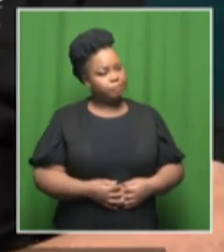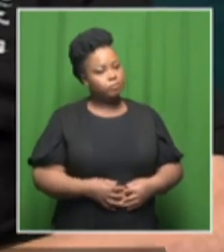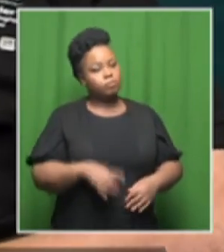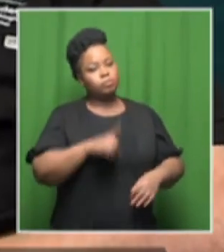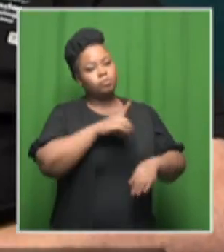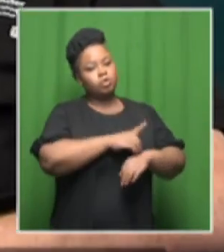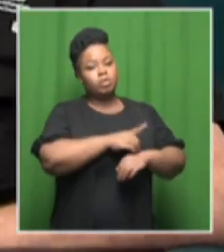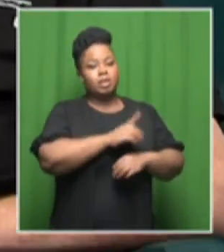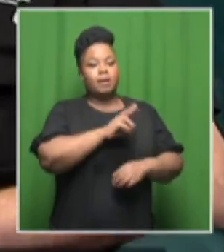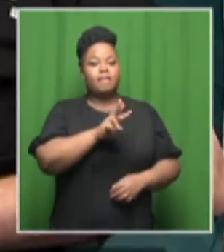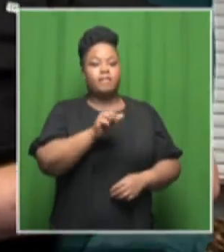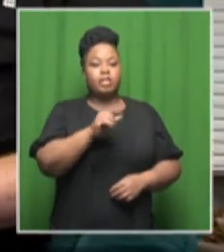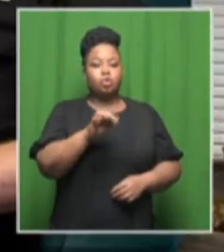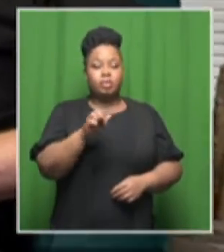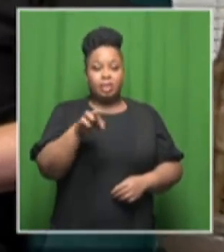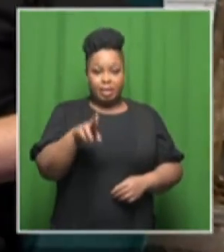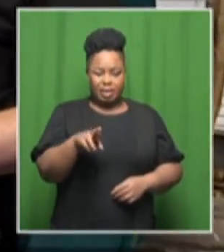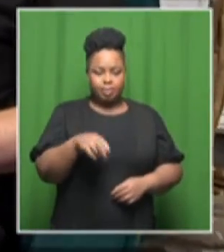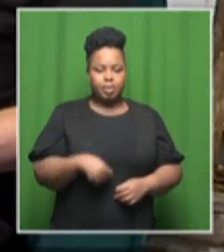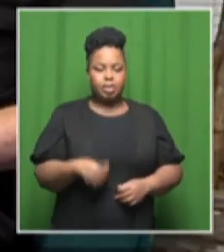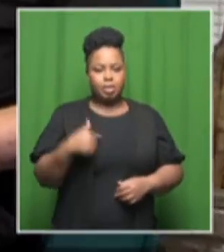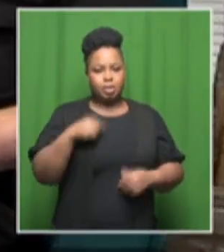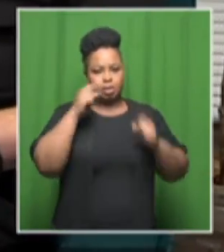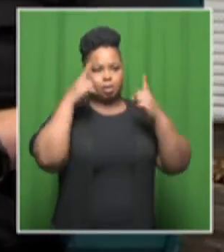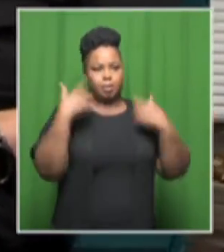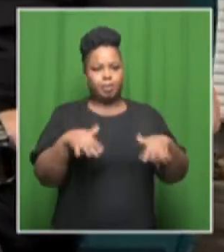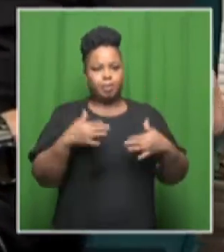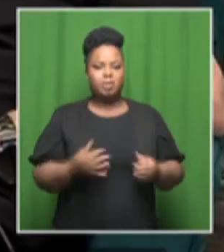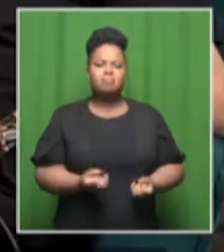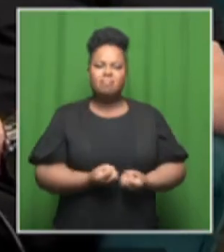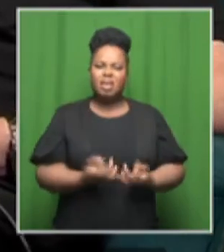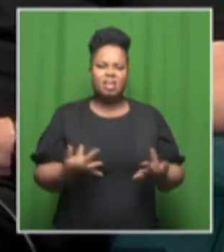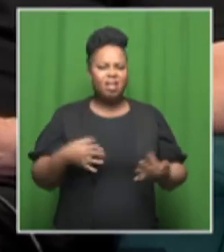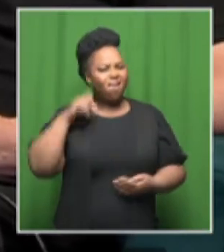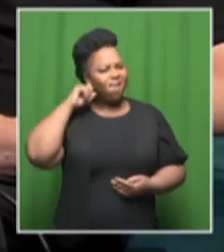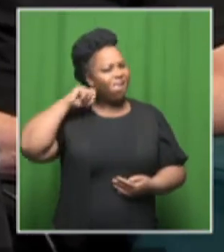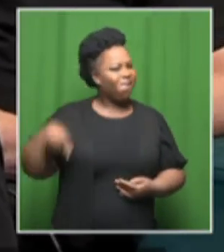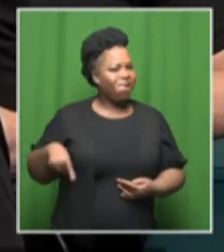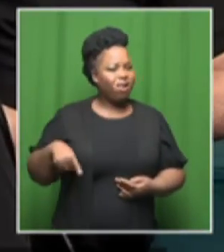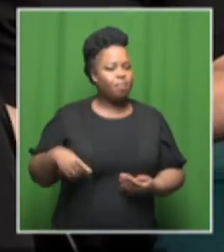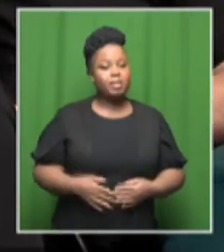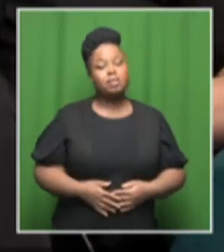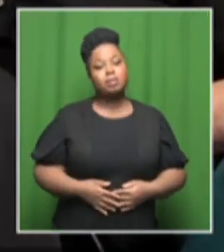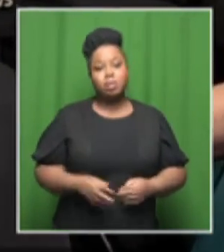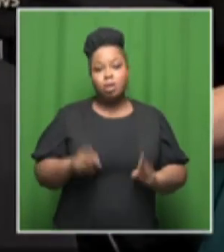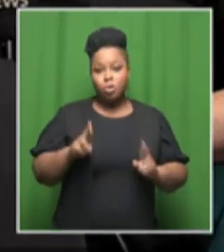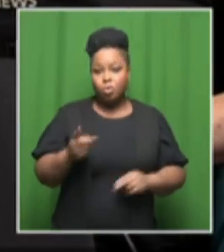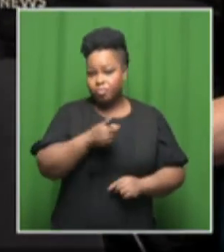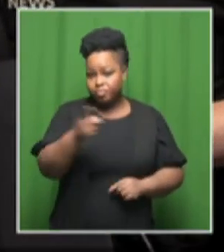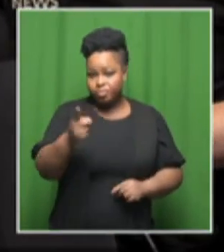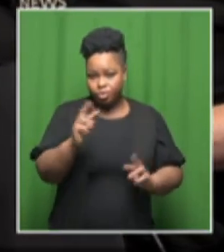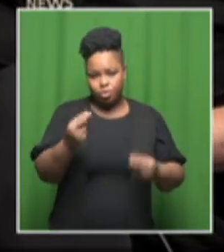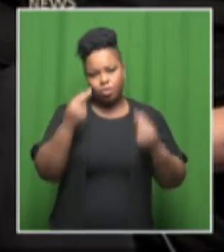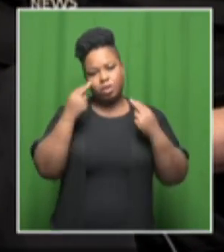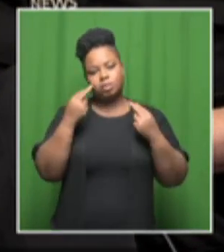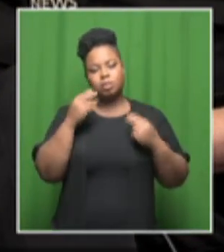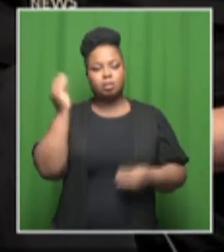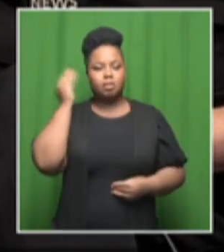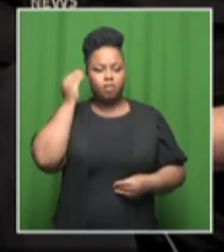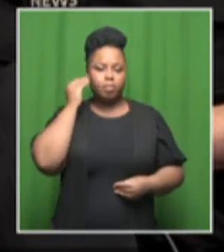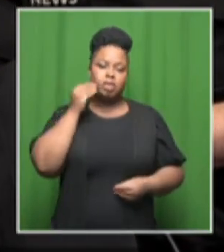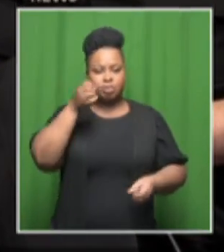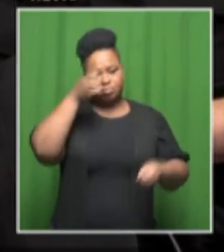it's been enlightening. It's a topic that doesn't get enough attention, and I hope that those of you that have been watching have found it informative.